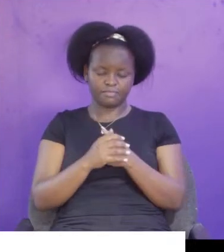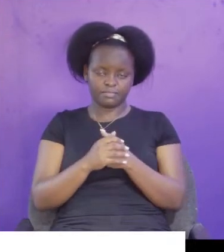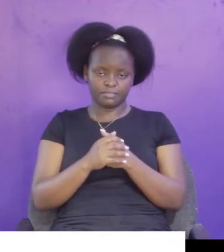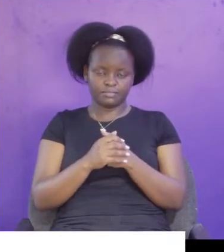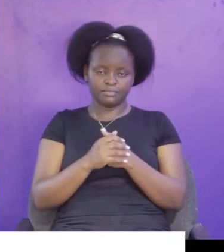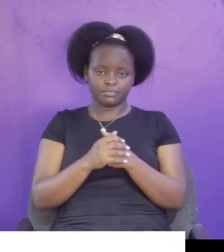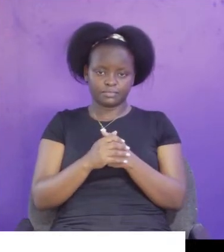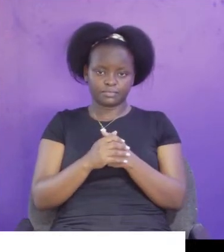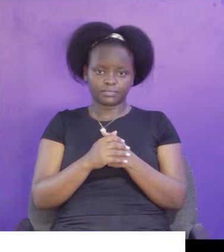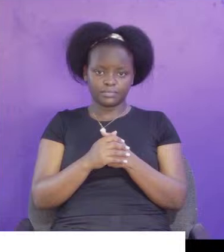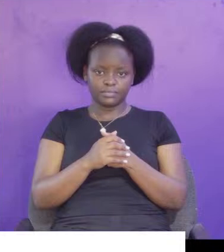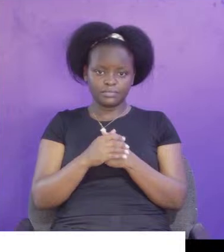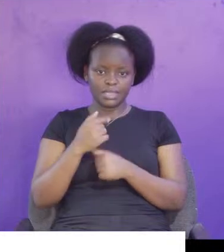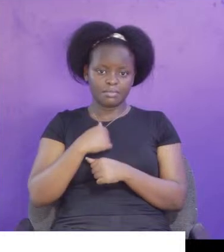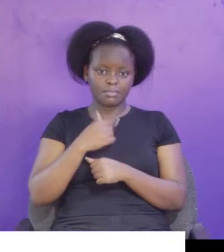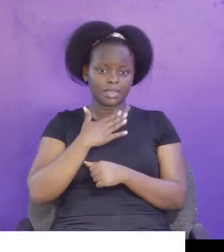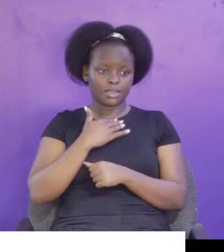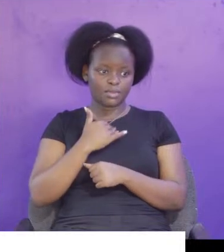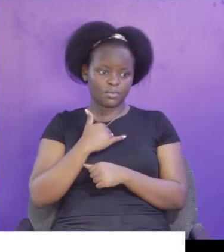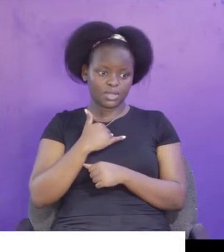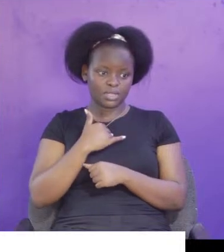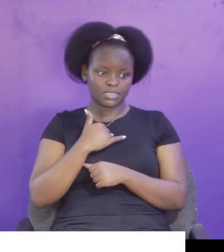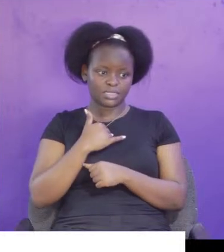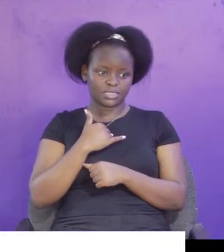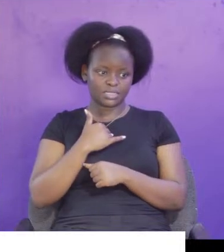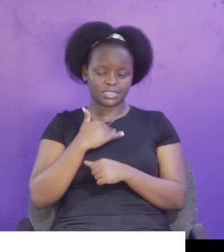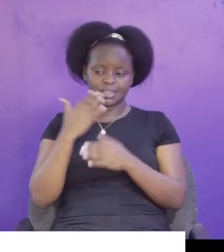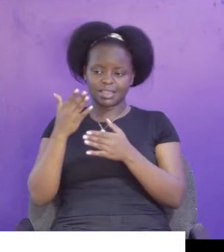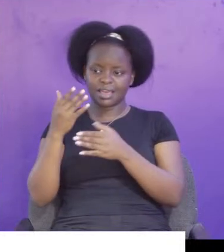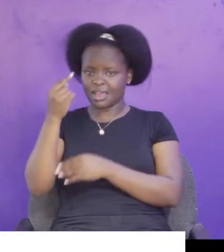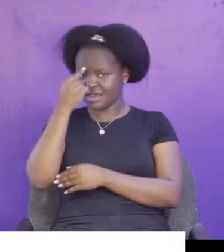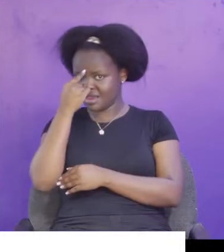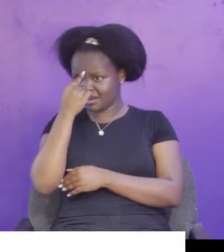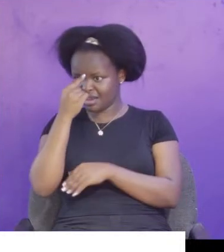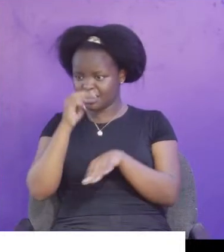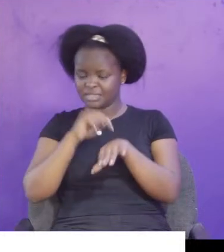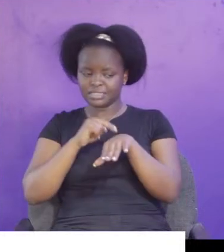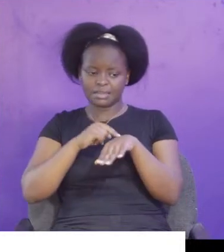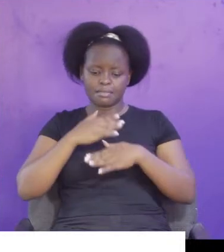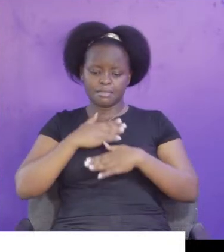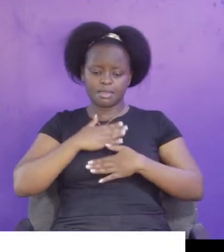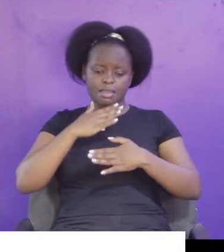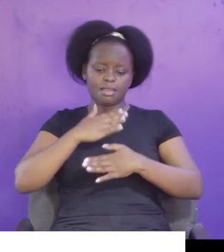I was with him in India when he took his last breath.